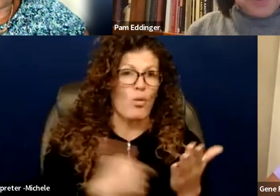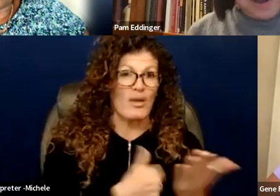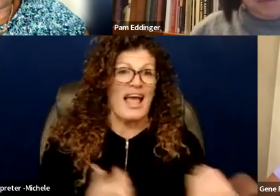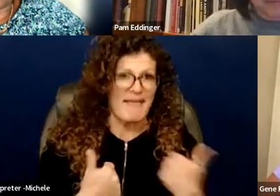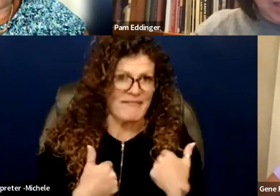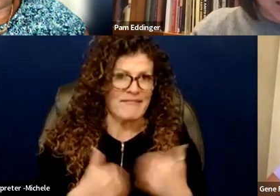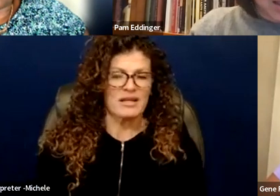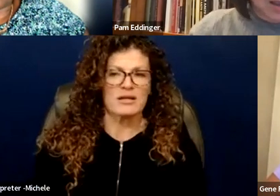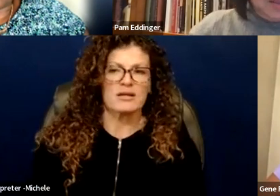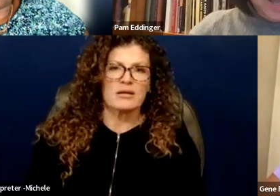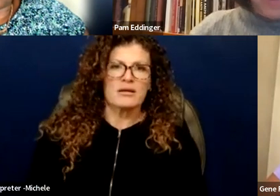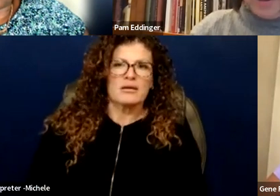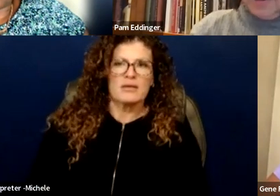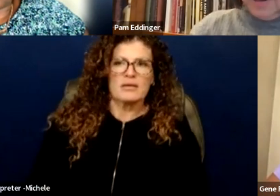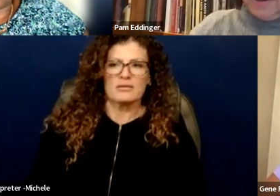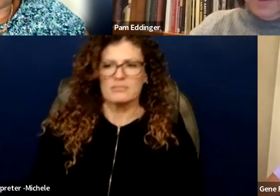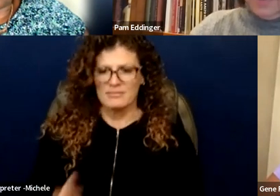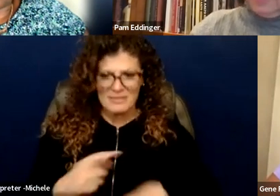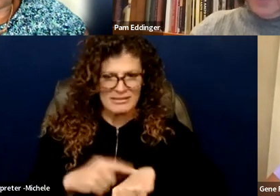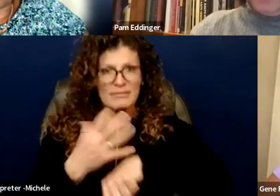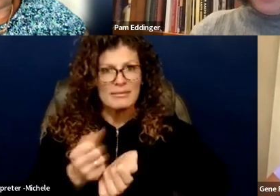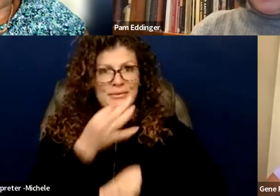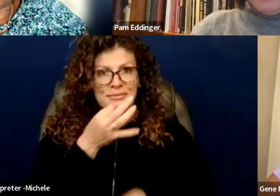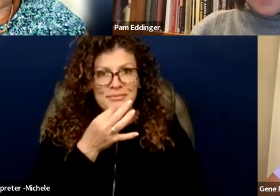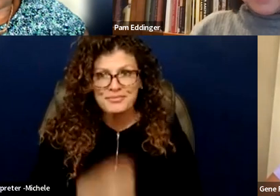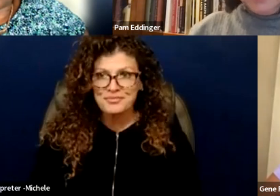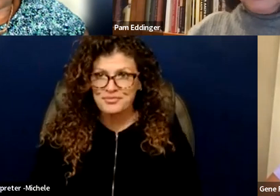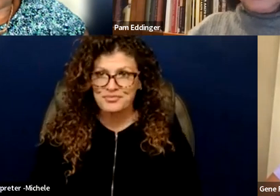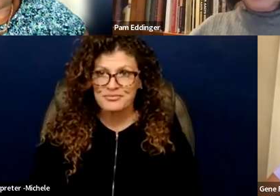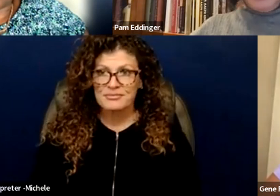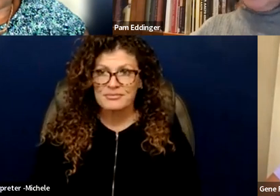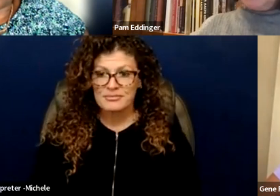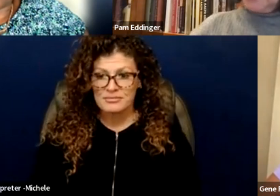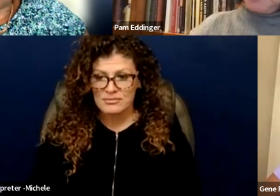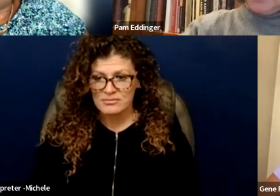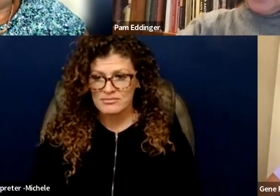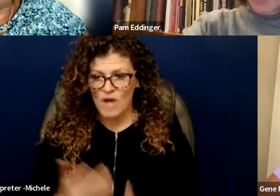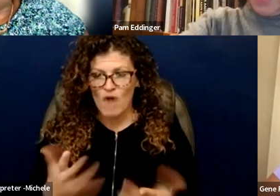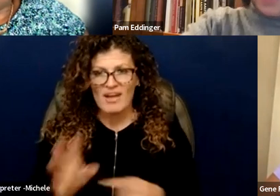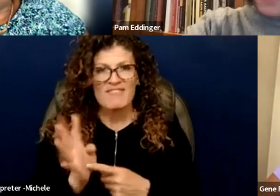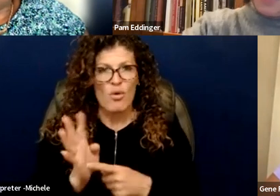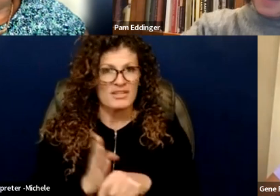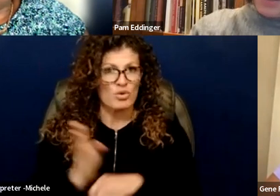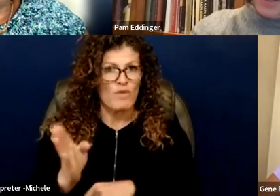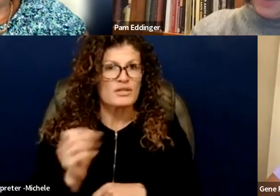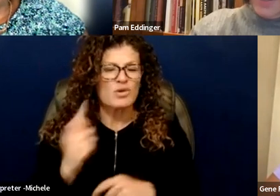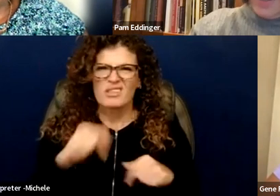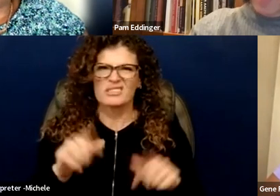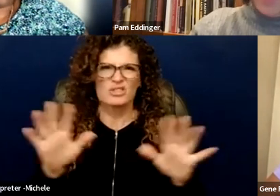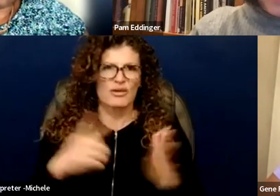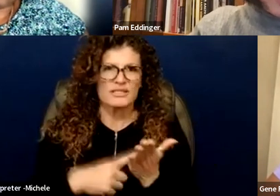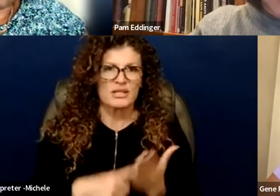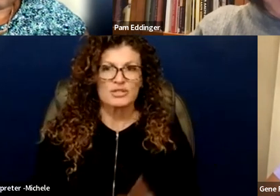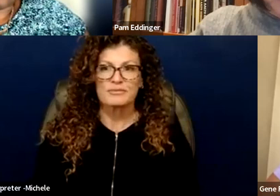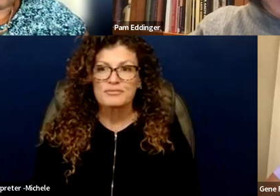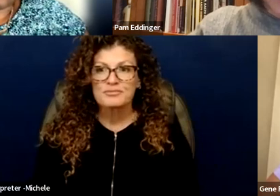to the hour. We are actually 4 minutes over, but this is such a terrific discussion.